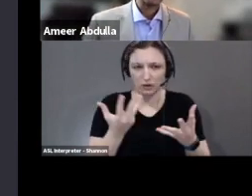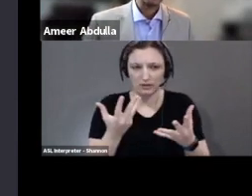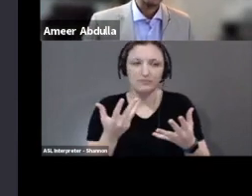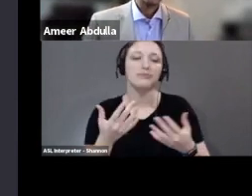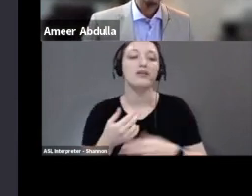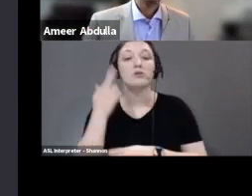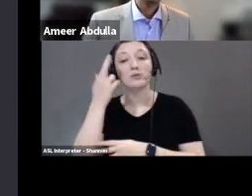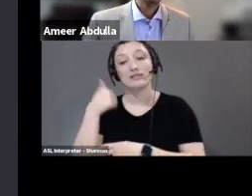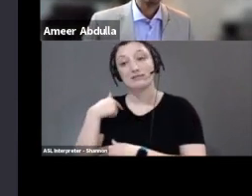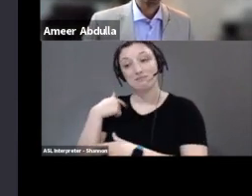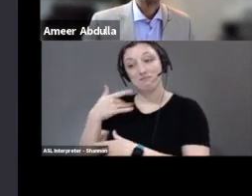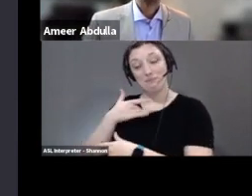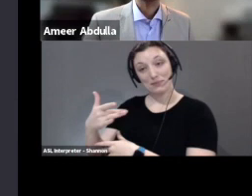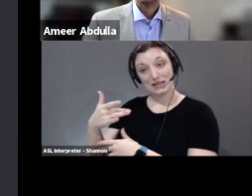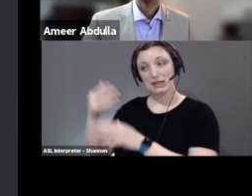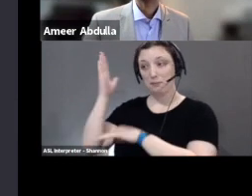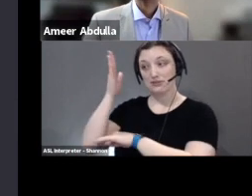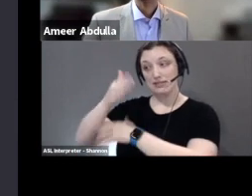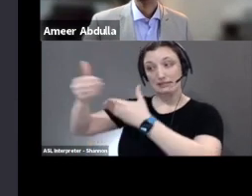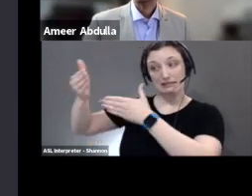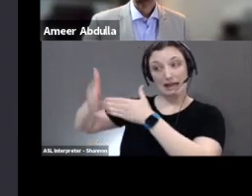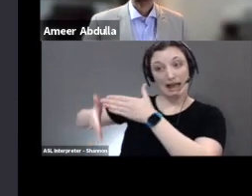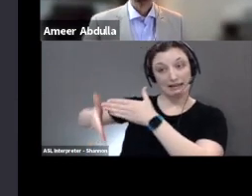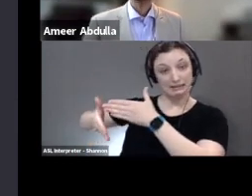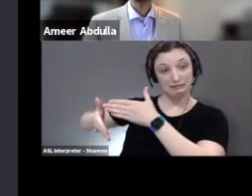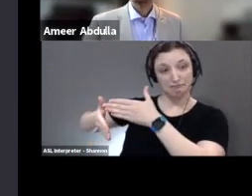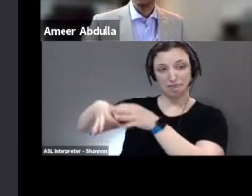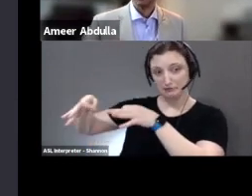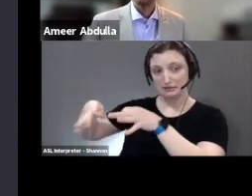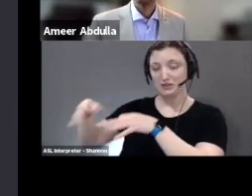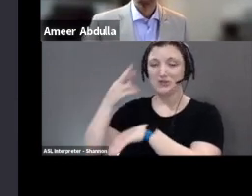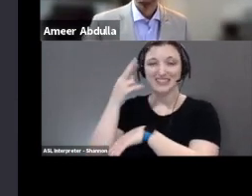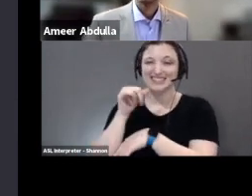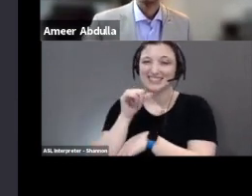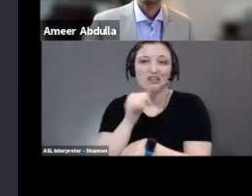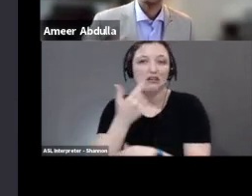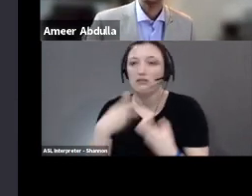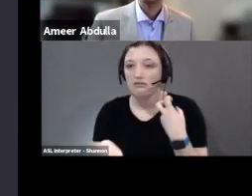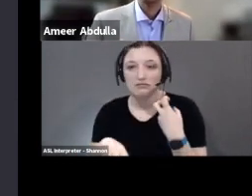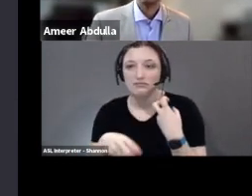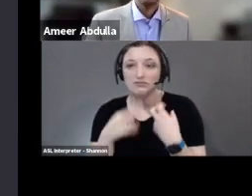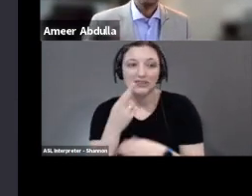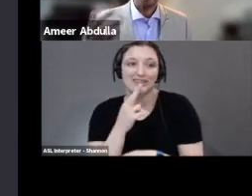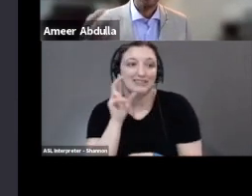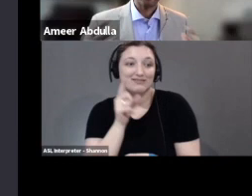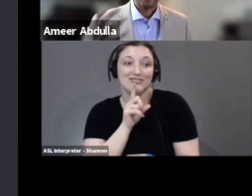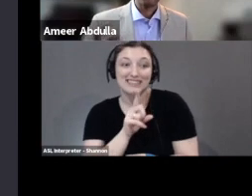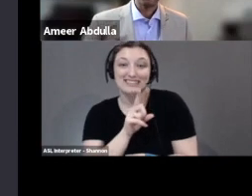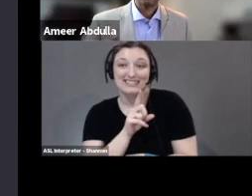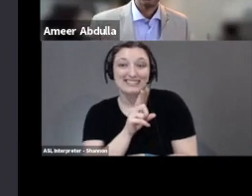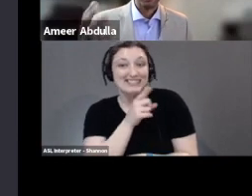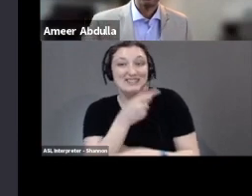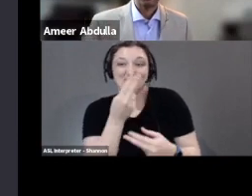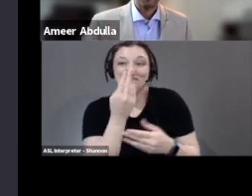is because it's really not hard. It's math and it's arithmetic, and there are very few elements about that. So I wanted to go through all the other